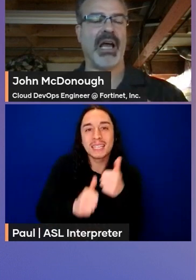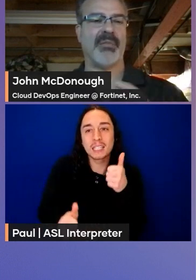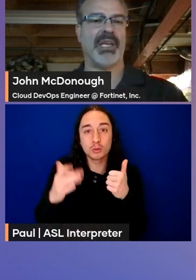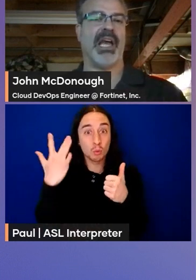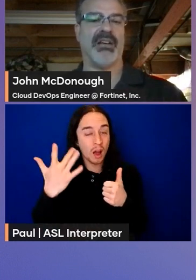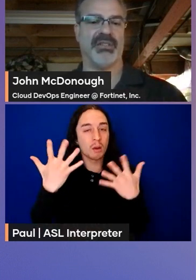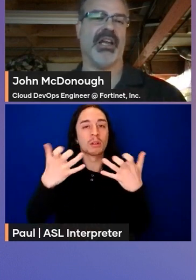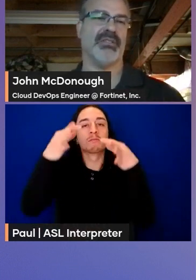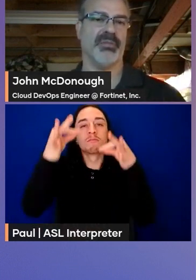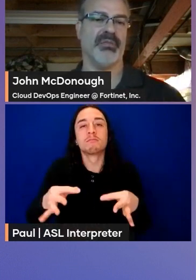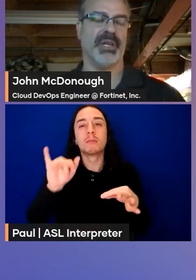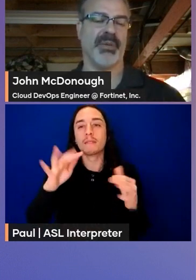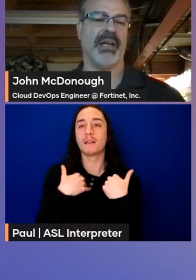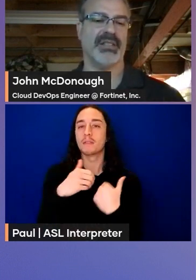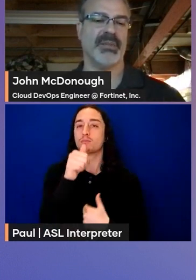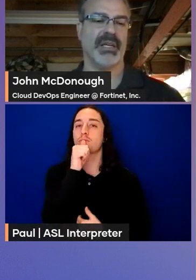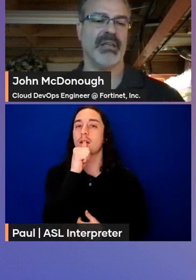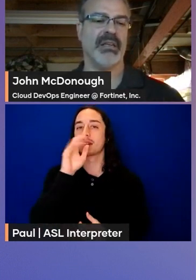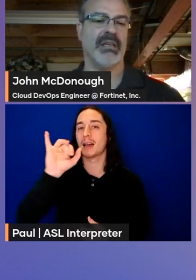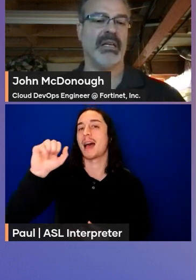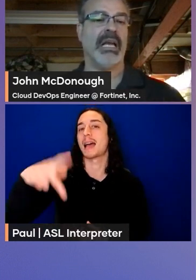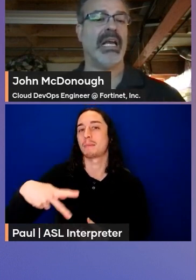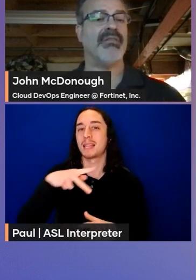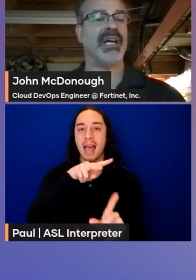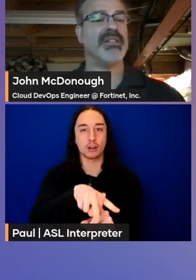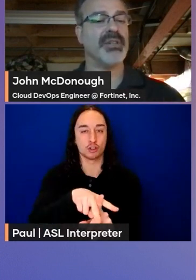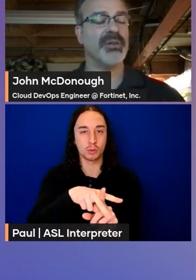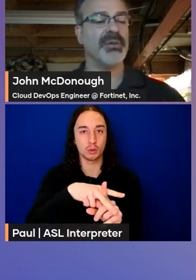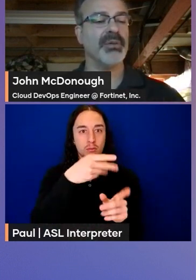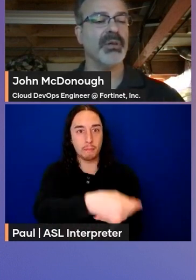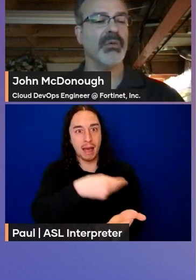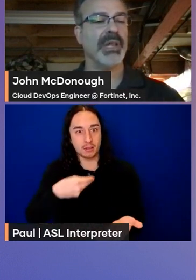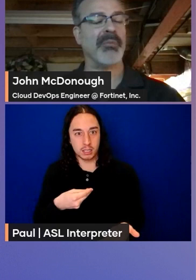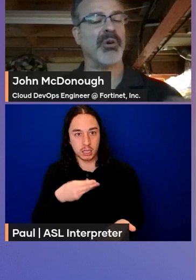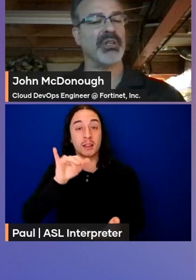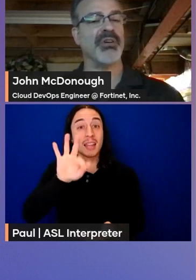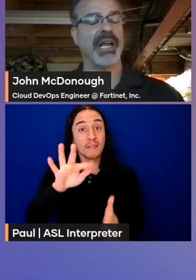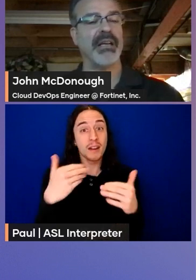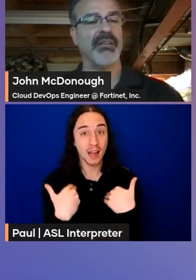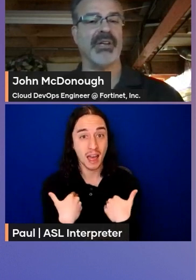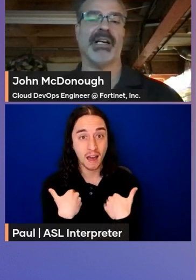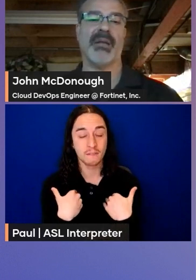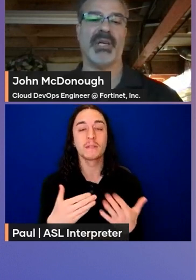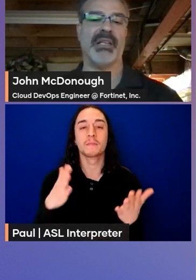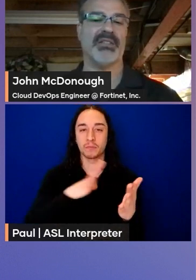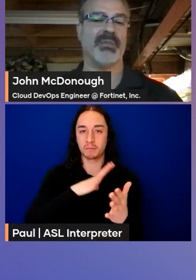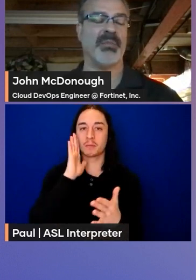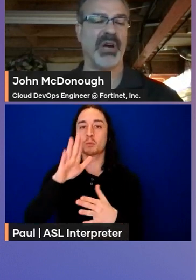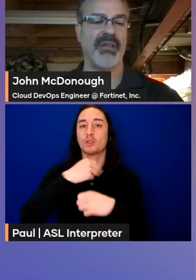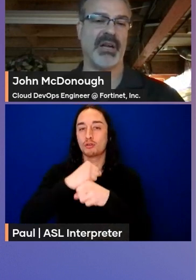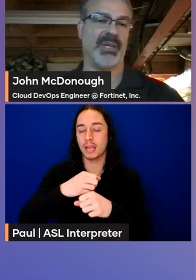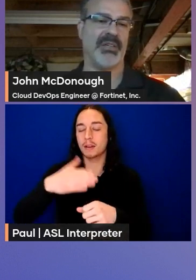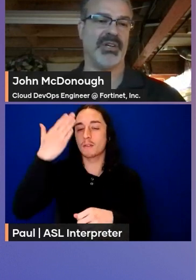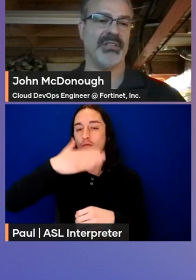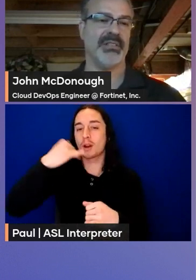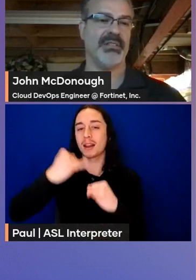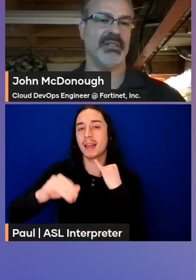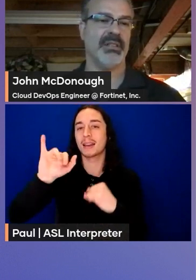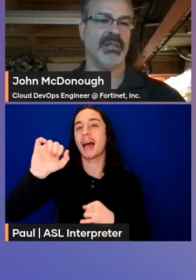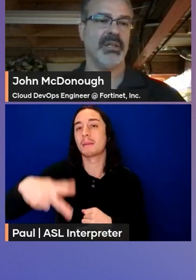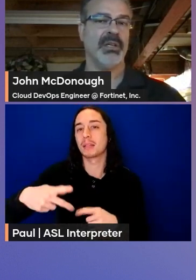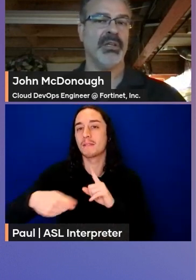private IP address attribute being passed to me. And if I do, well, then I'm going to create a front-end IP that's from a private IP